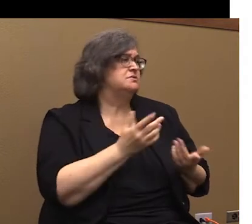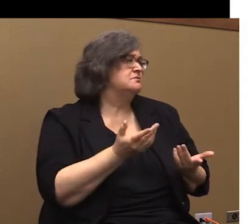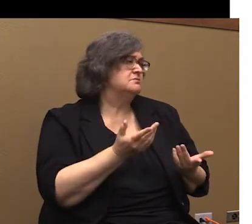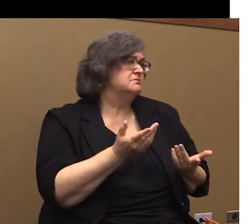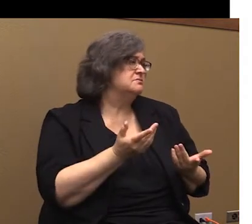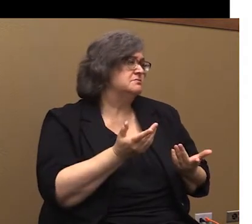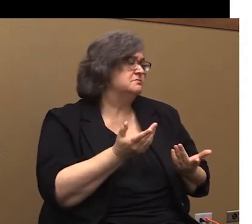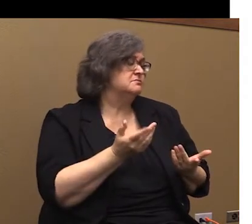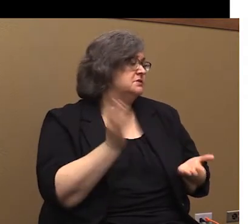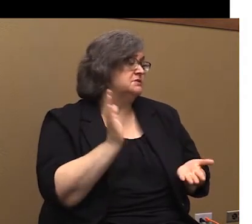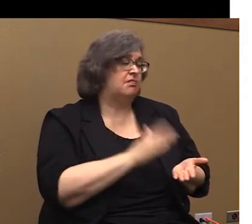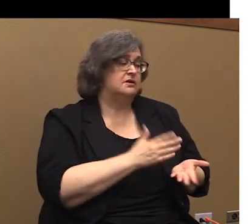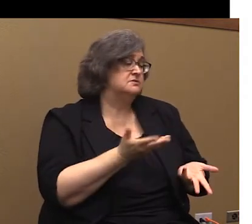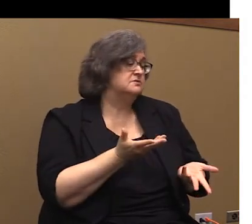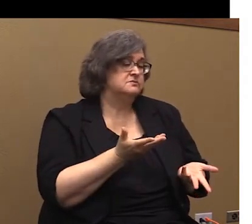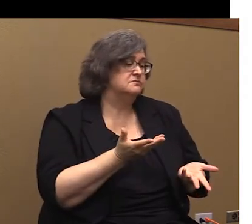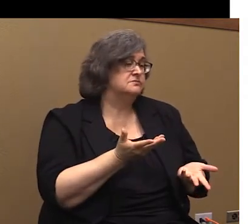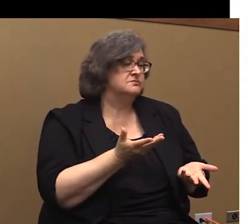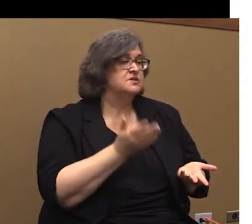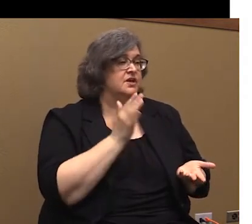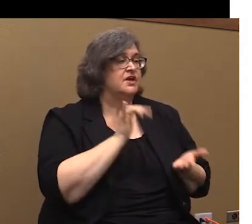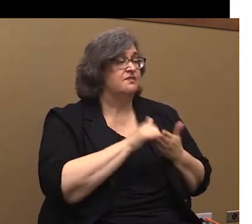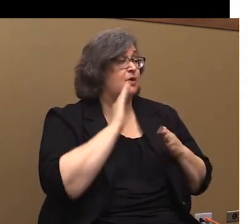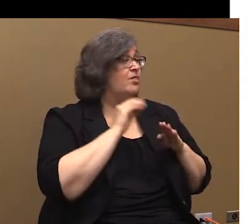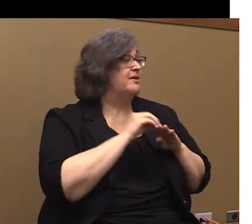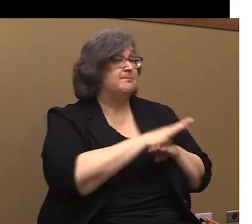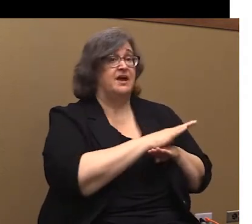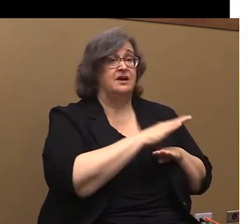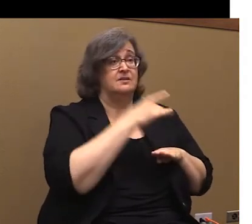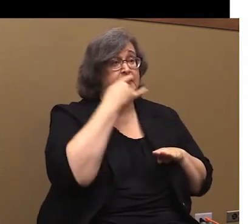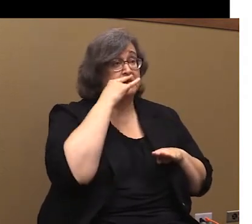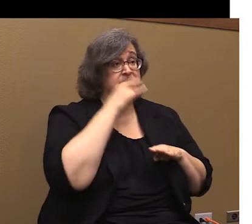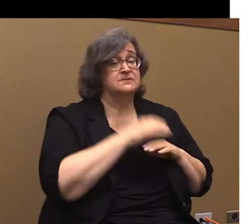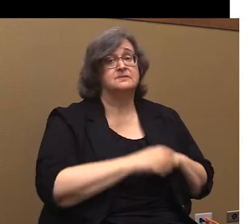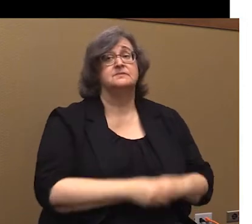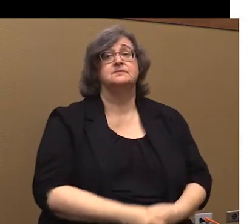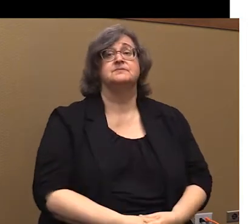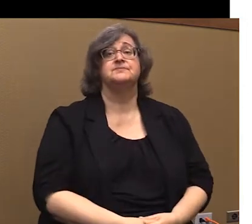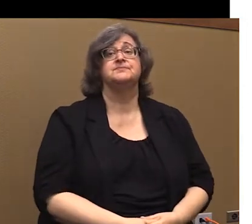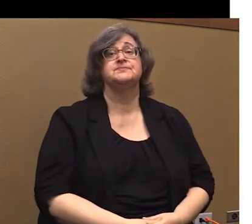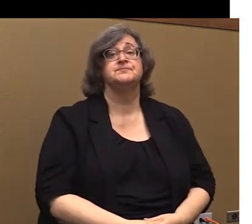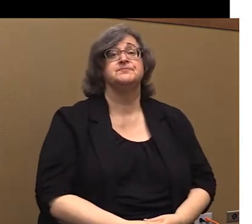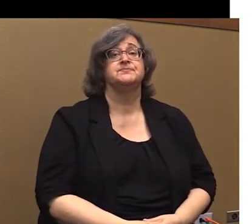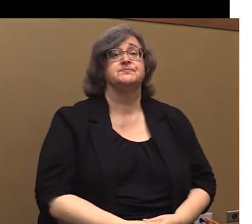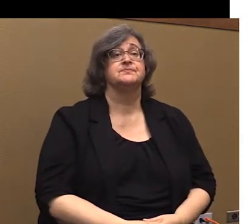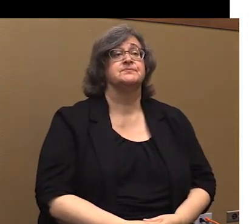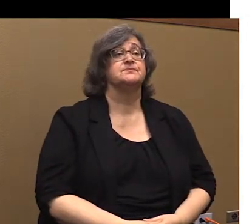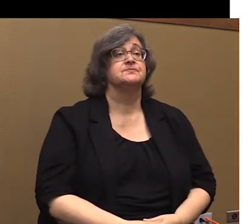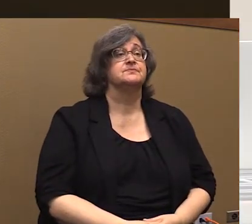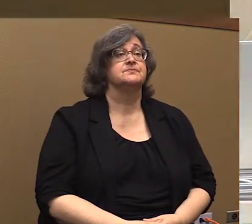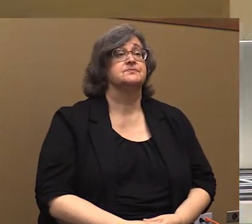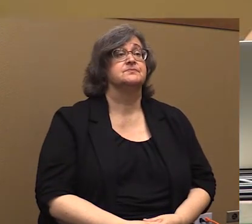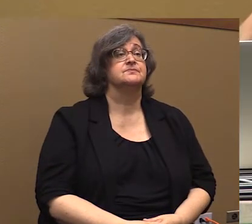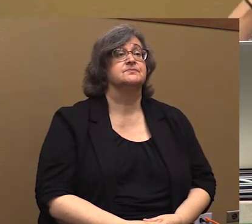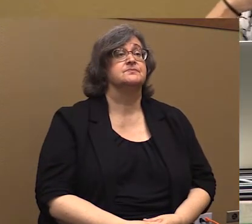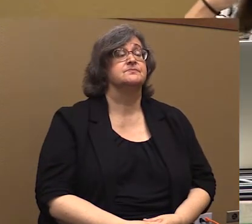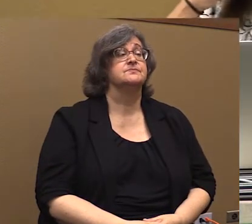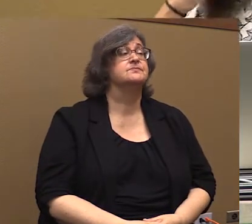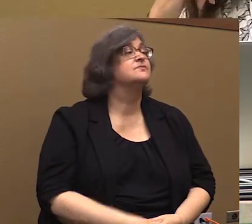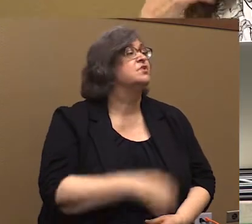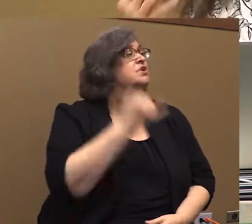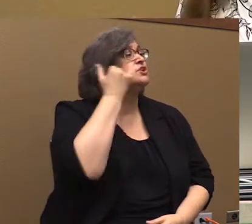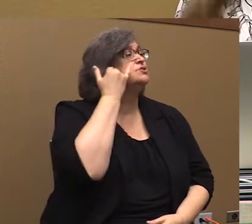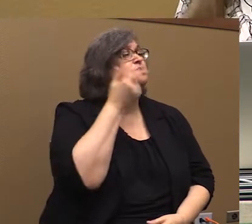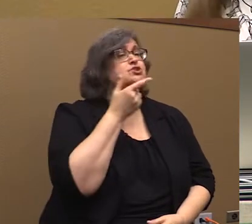their information is reduced, and that's going to impact them. And if you